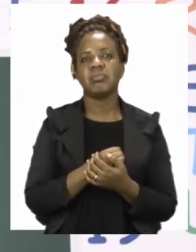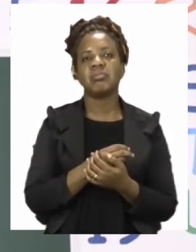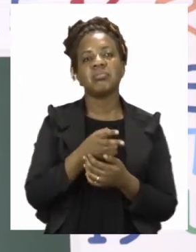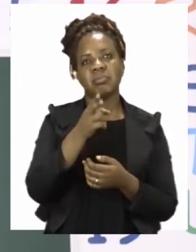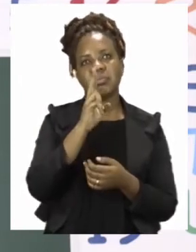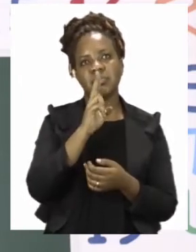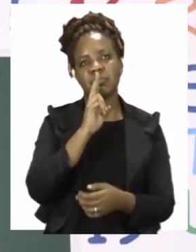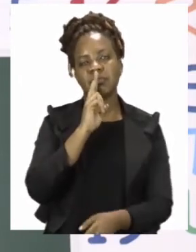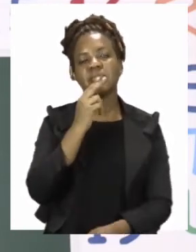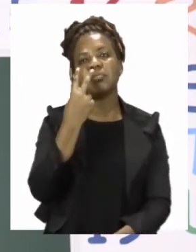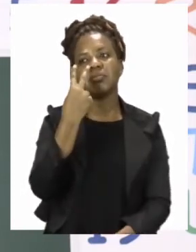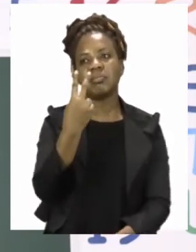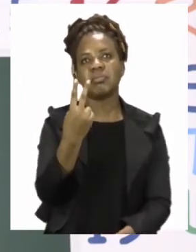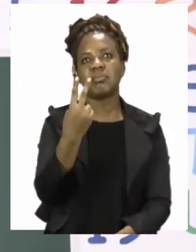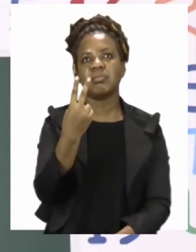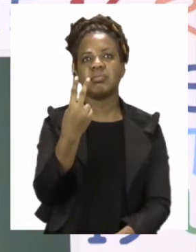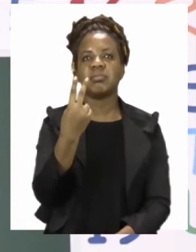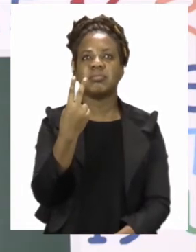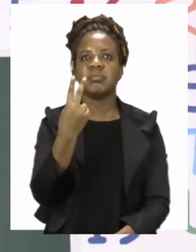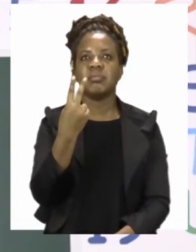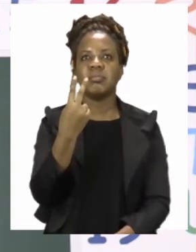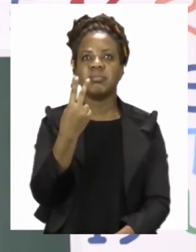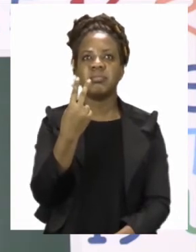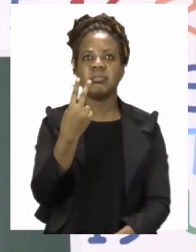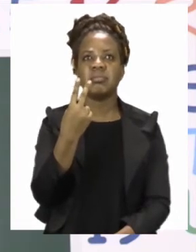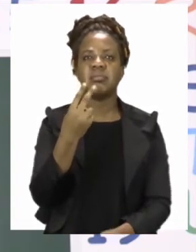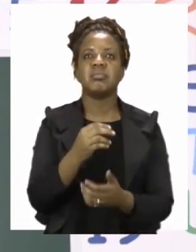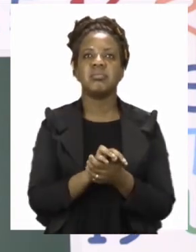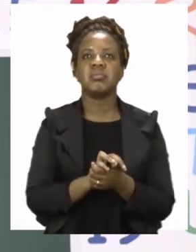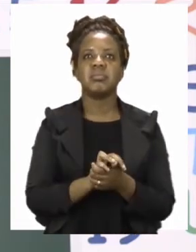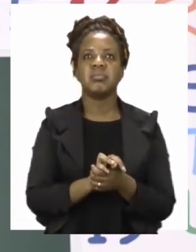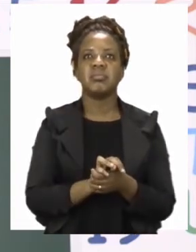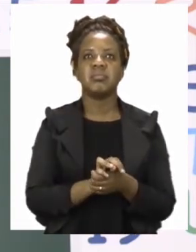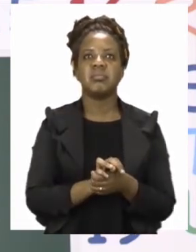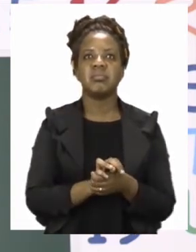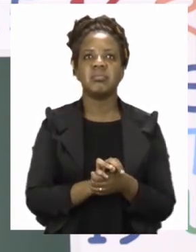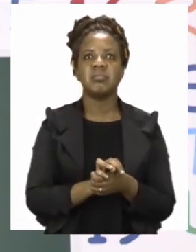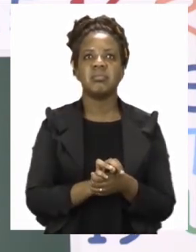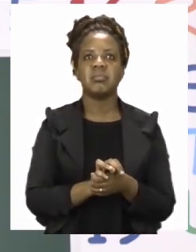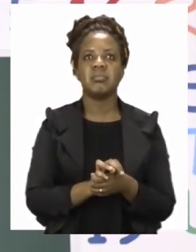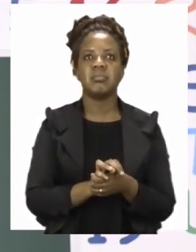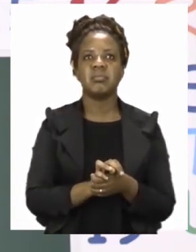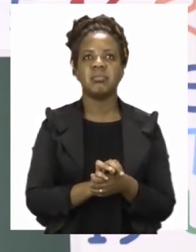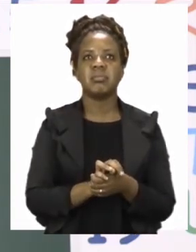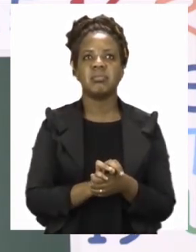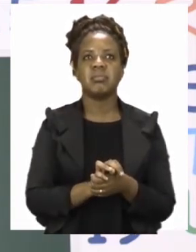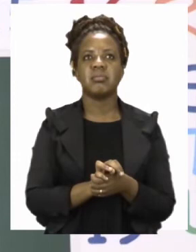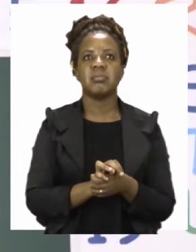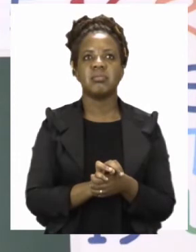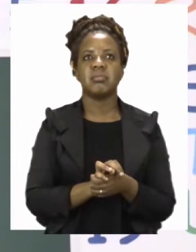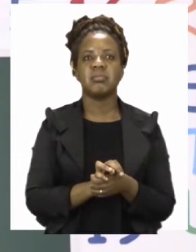7, 6. So we are now at 6. Now we need to count how many fingers we actually